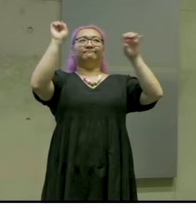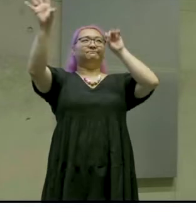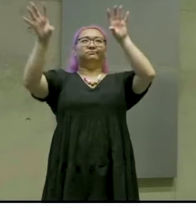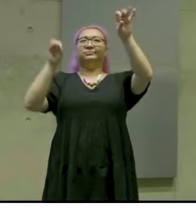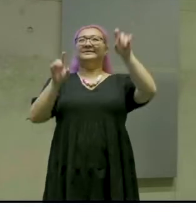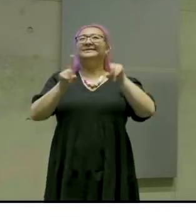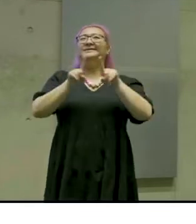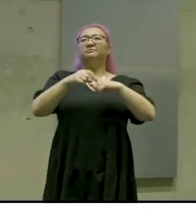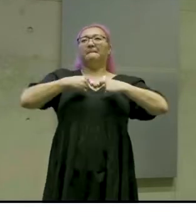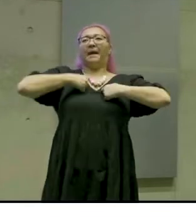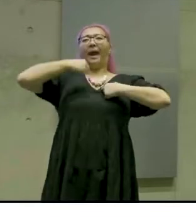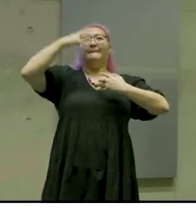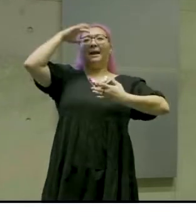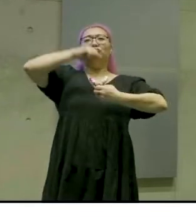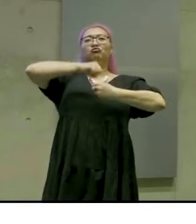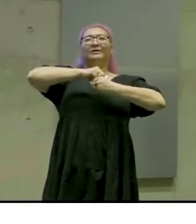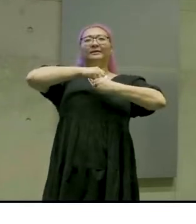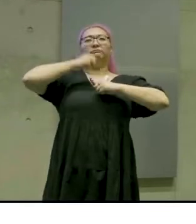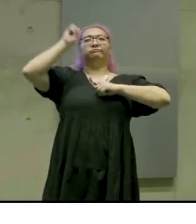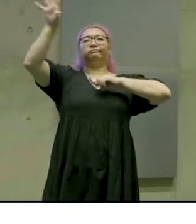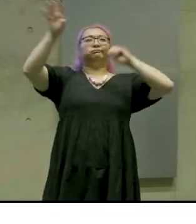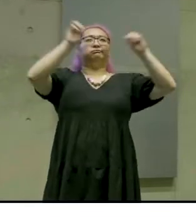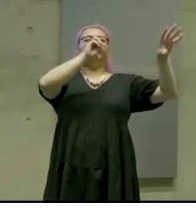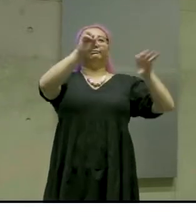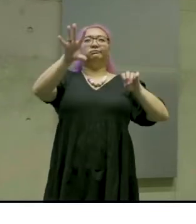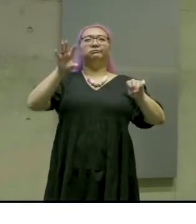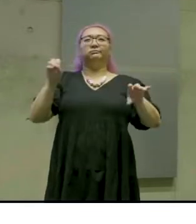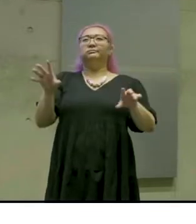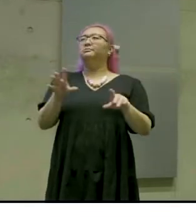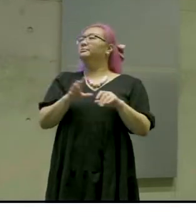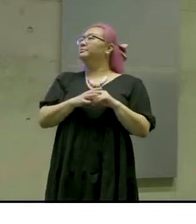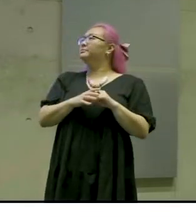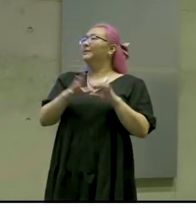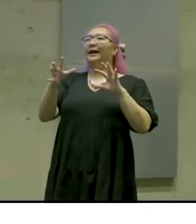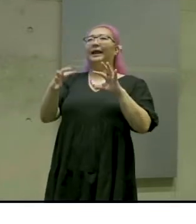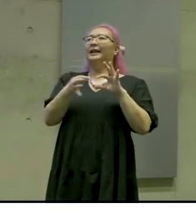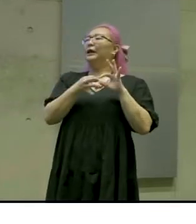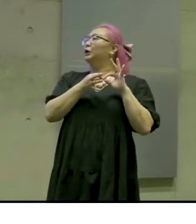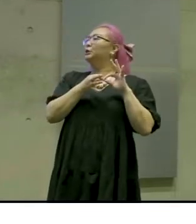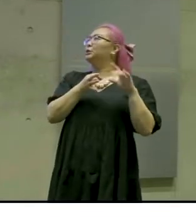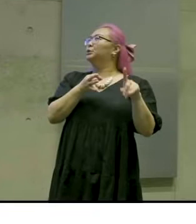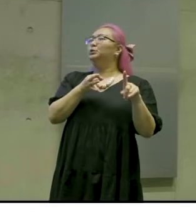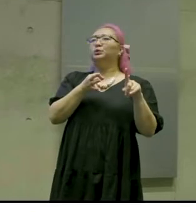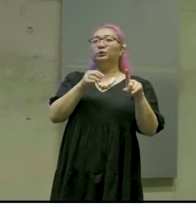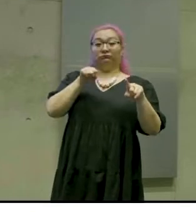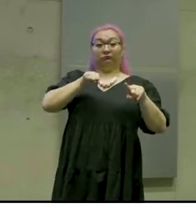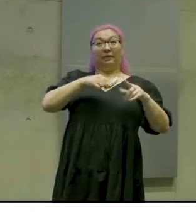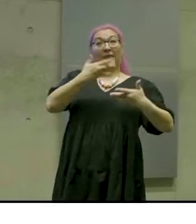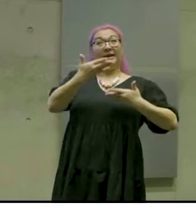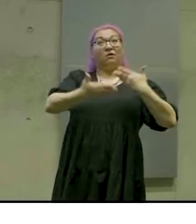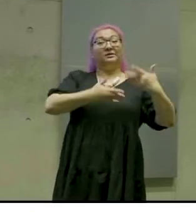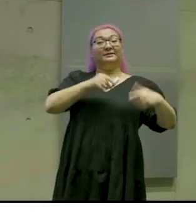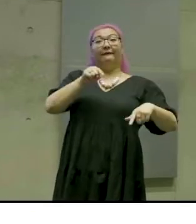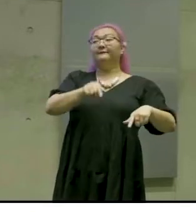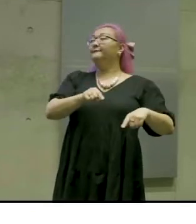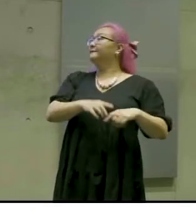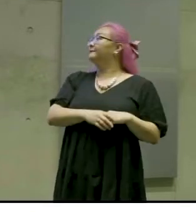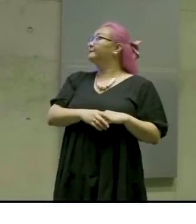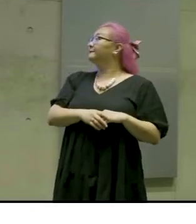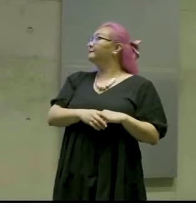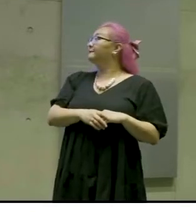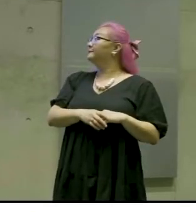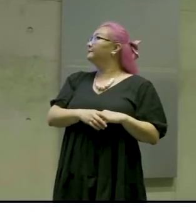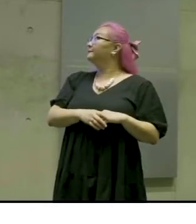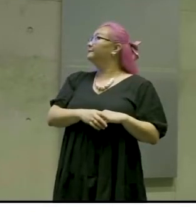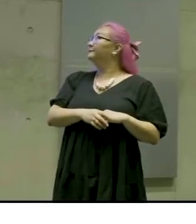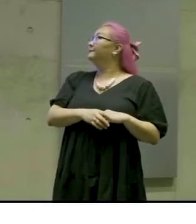different notes, or different bits and pieces of the narrative. And when you flip the pages, the whole